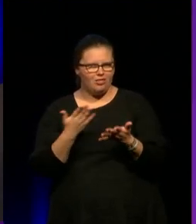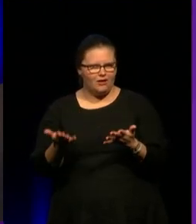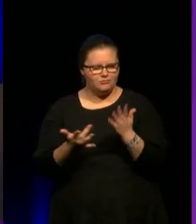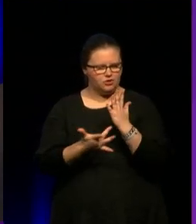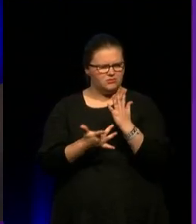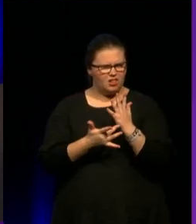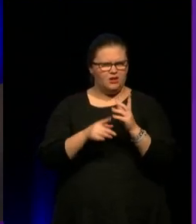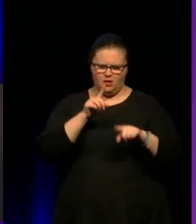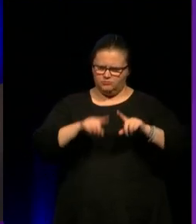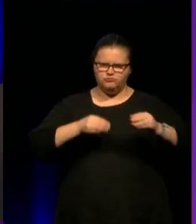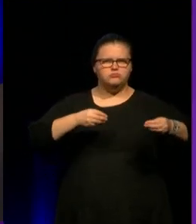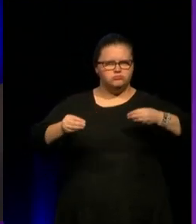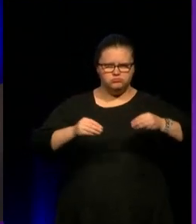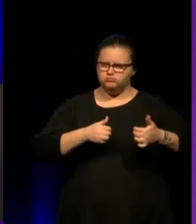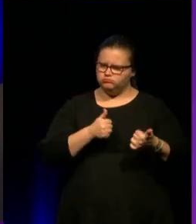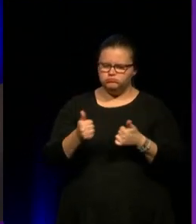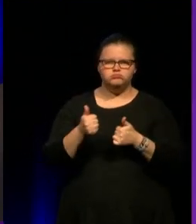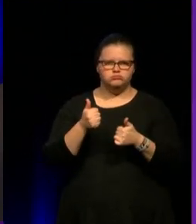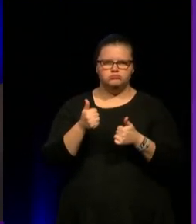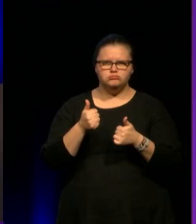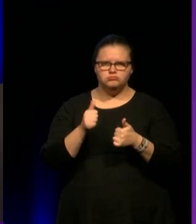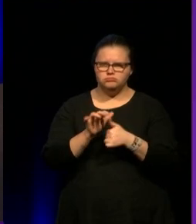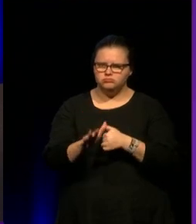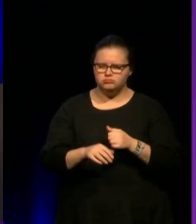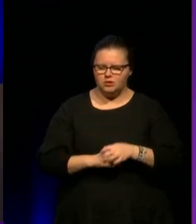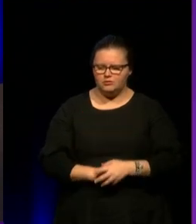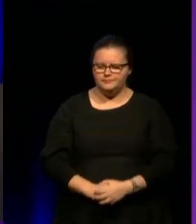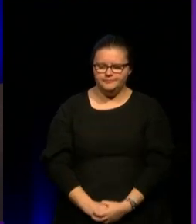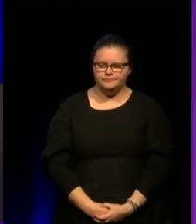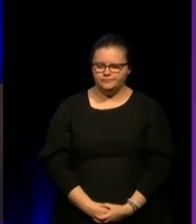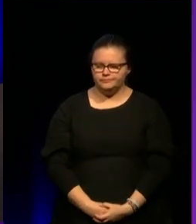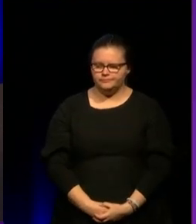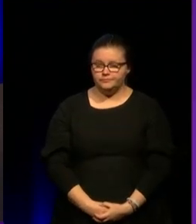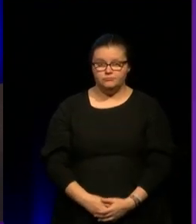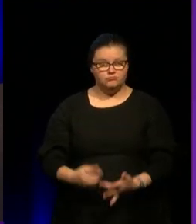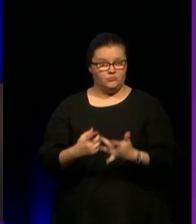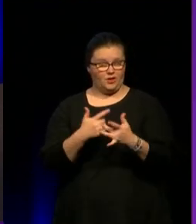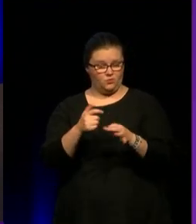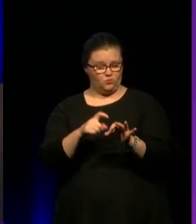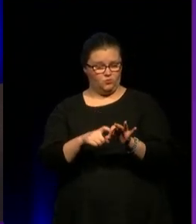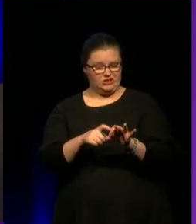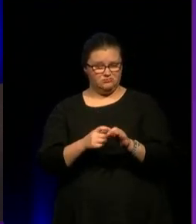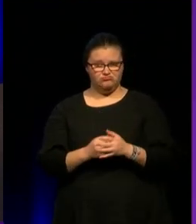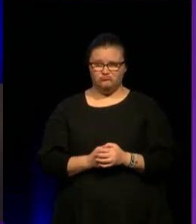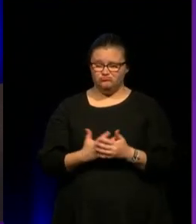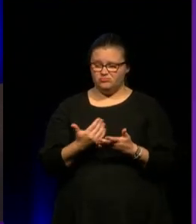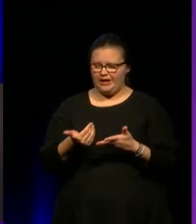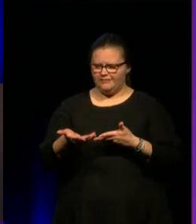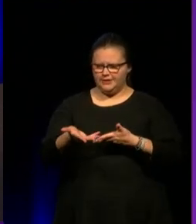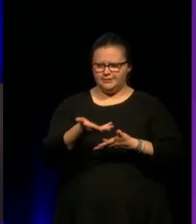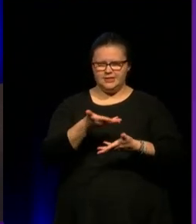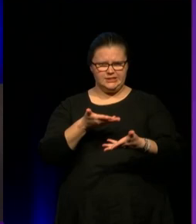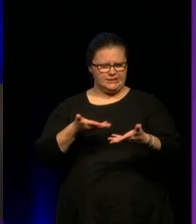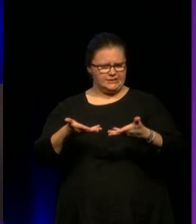very versatile, which is an advantage. Name of the game. Another good question. Are there any discussions to make the